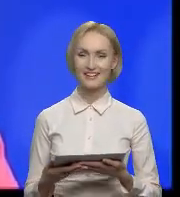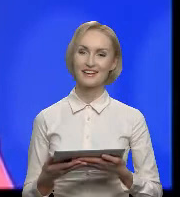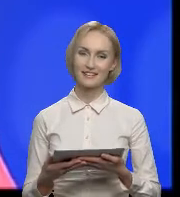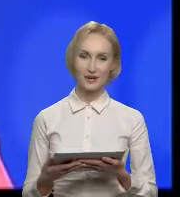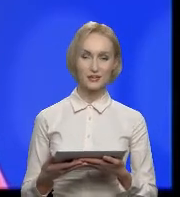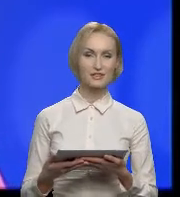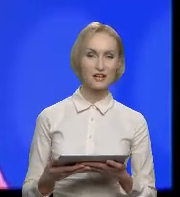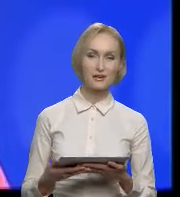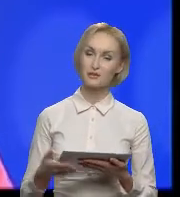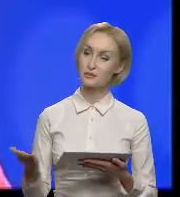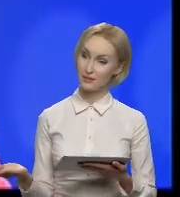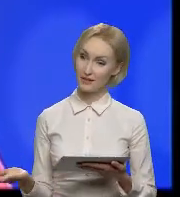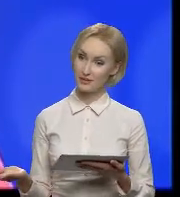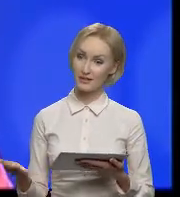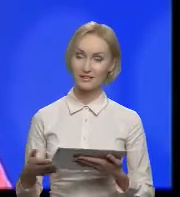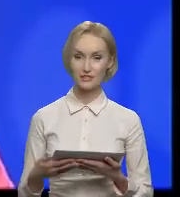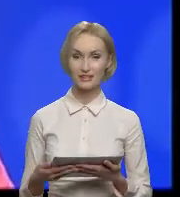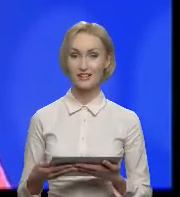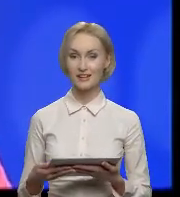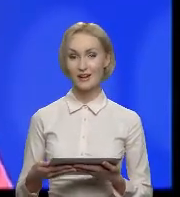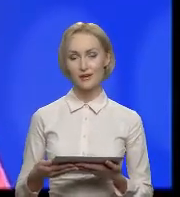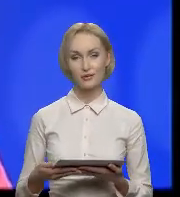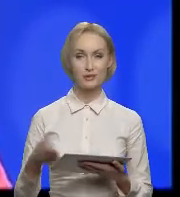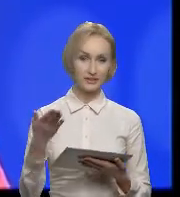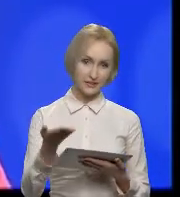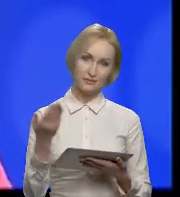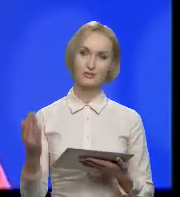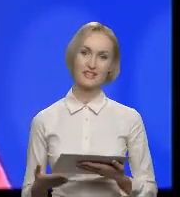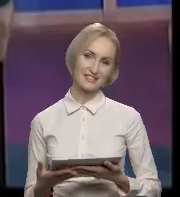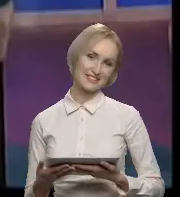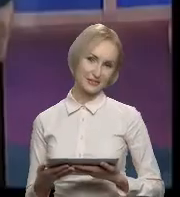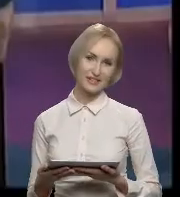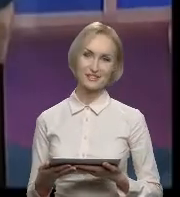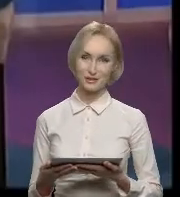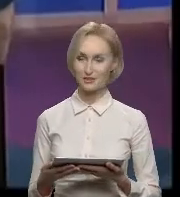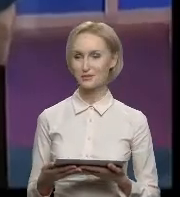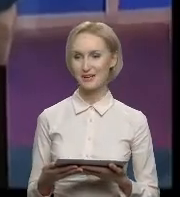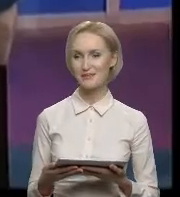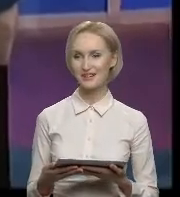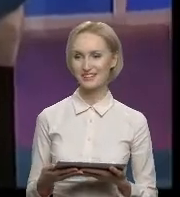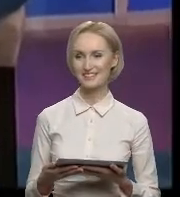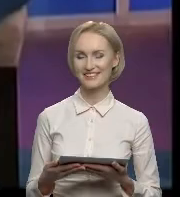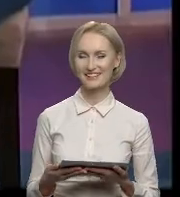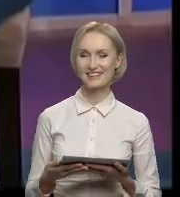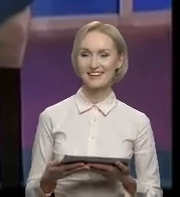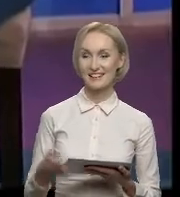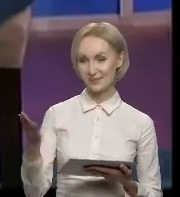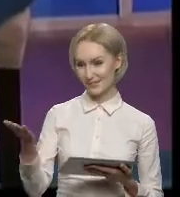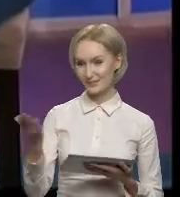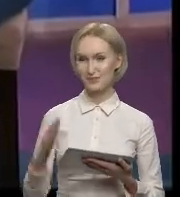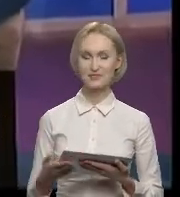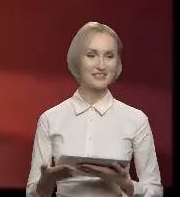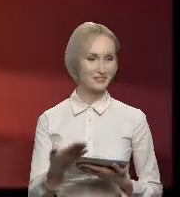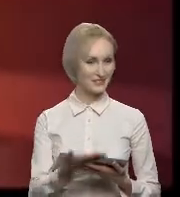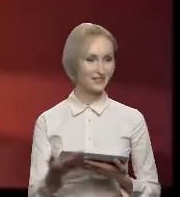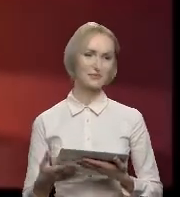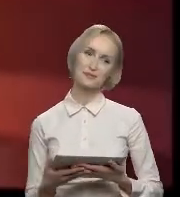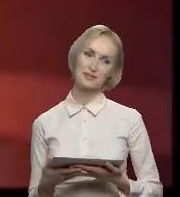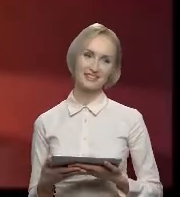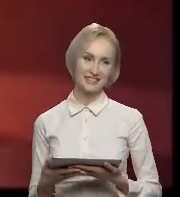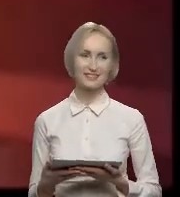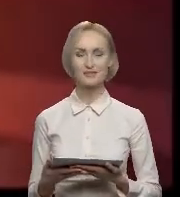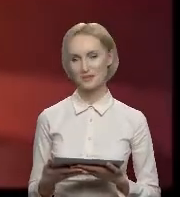into. You know. So you have a total of four kids now? Yeah. Three, and how many baby daddies? Three. Three baby daddies. And so